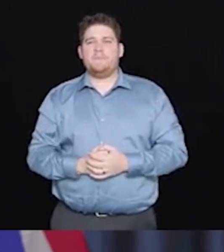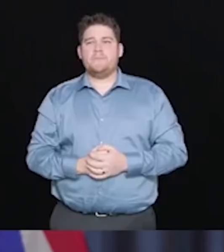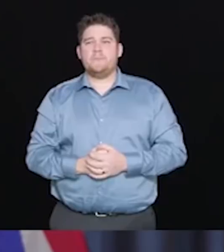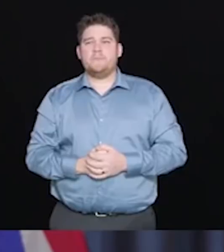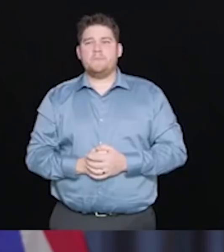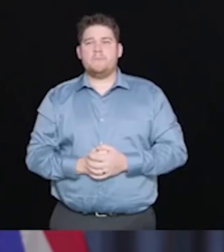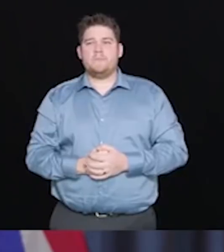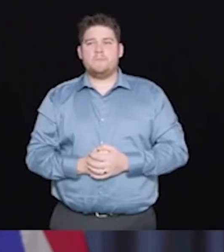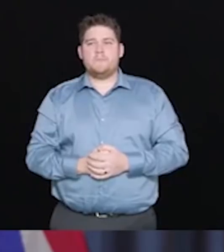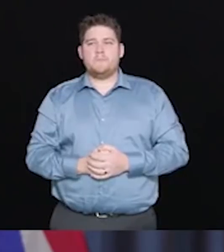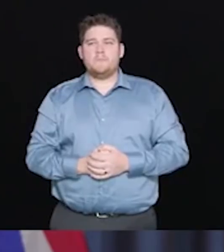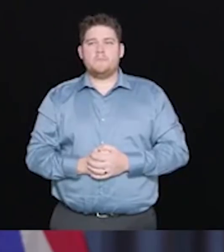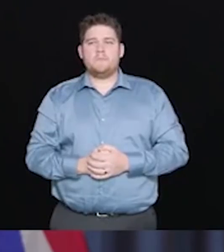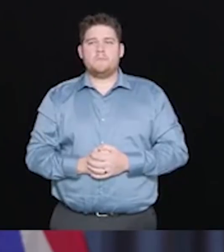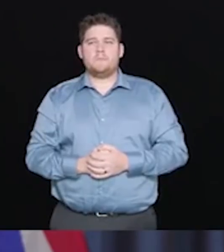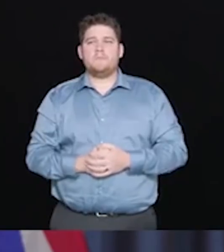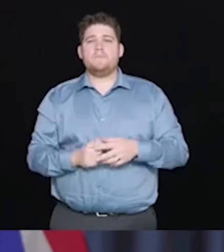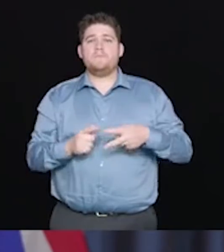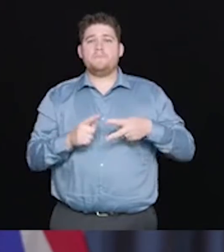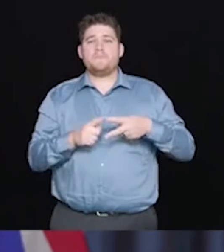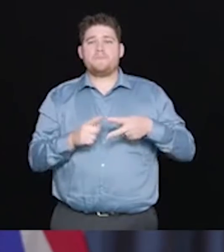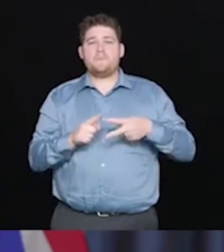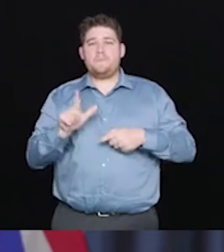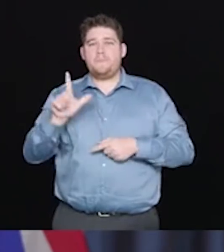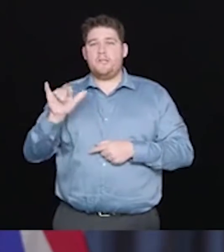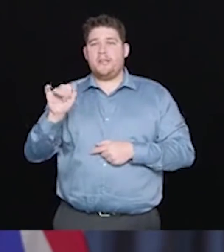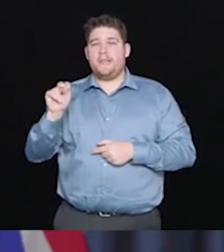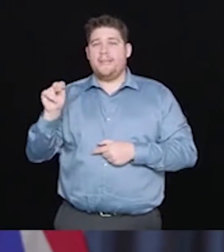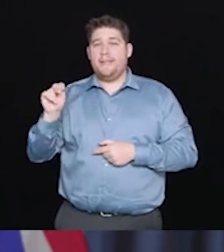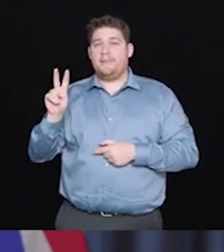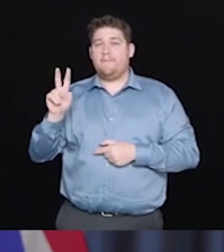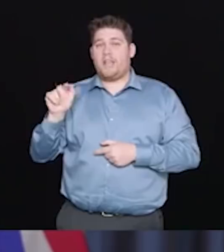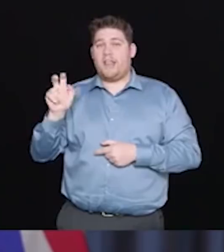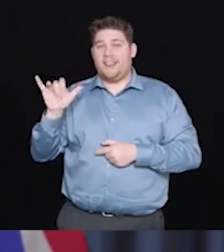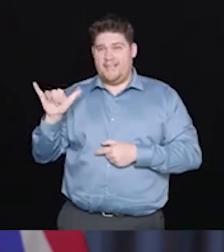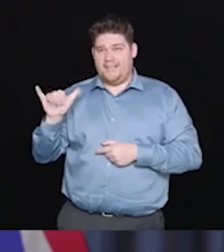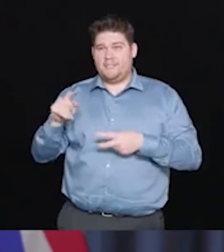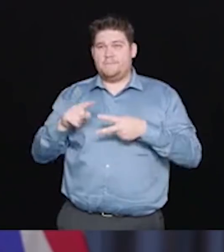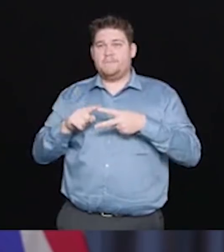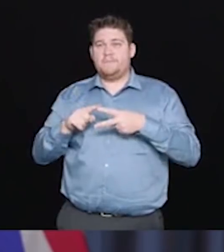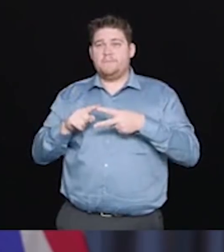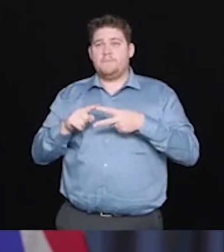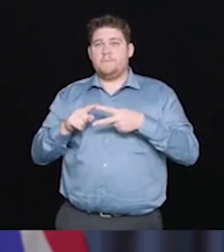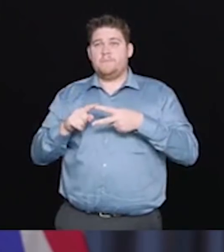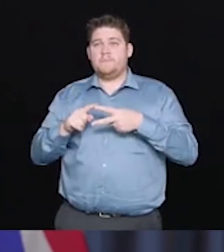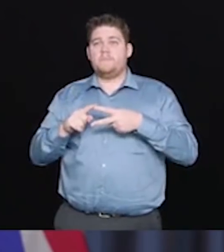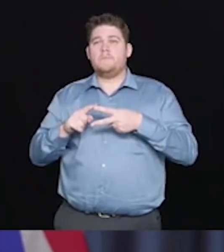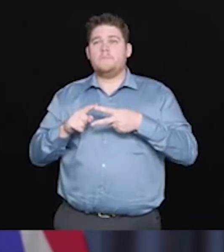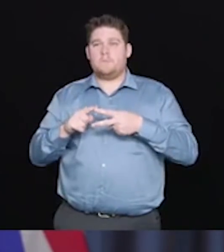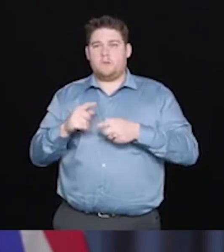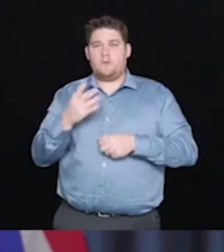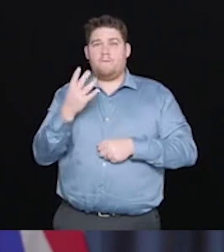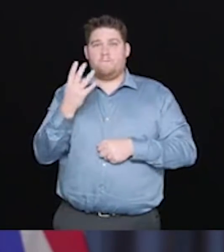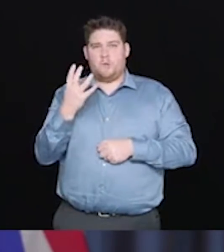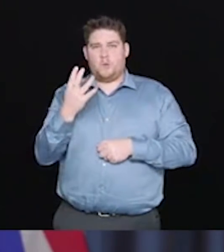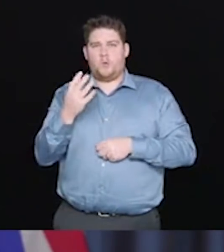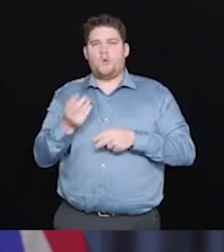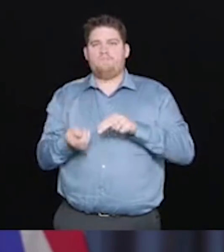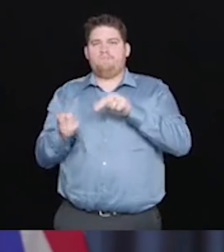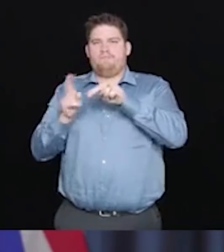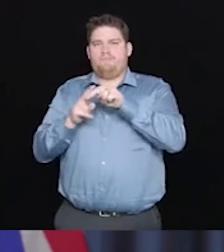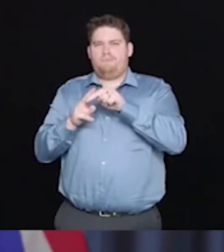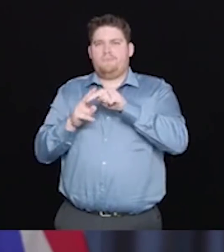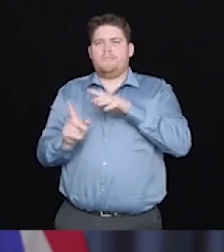Lynn Valley Care Centre, we've had an increase in 4 residents and 3 additional healthcare workers who have